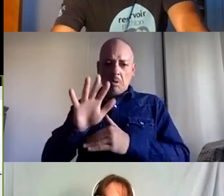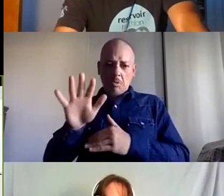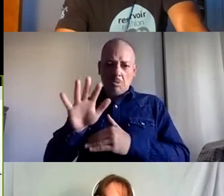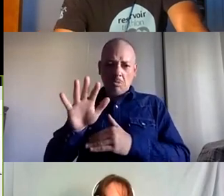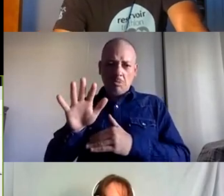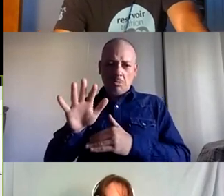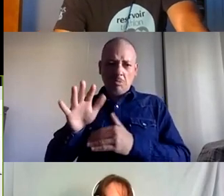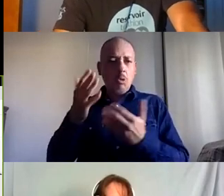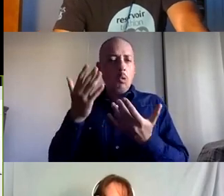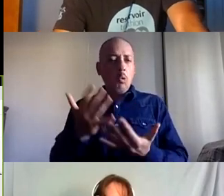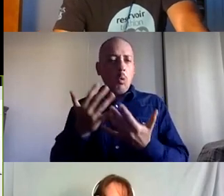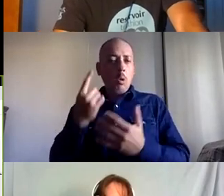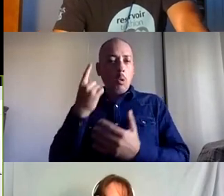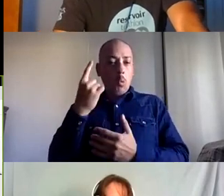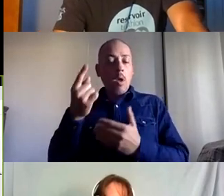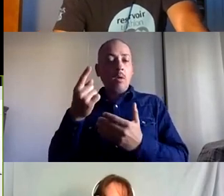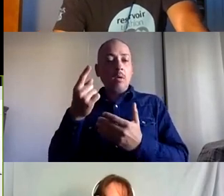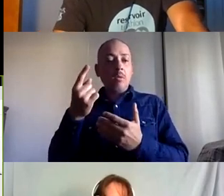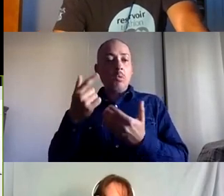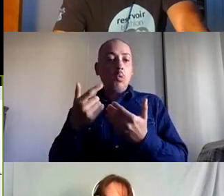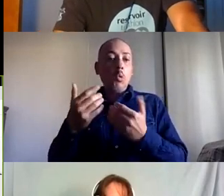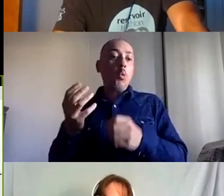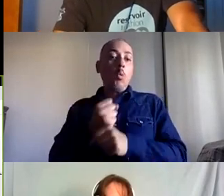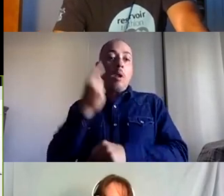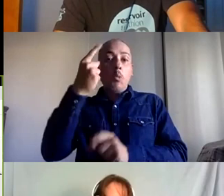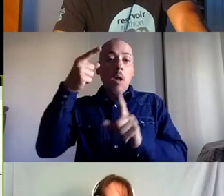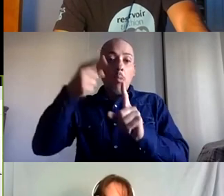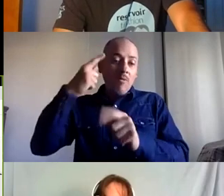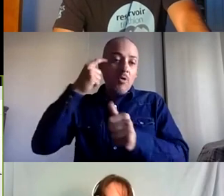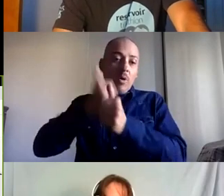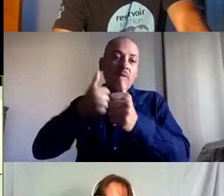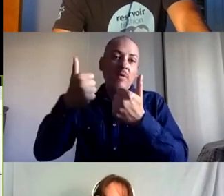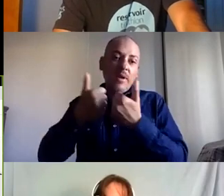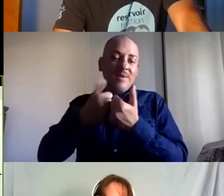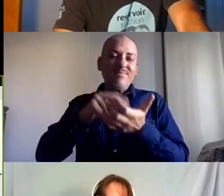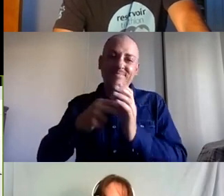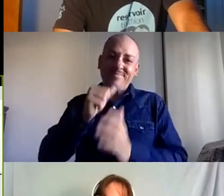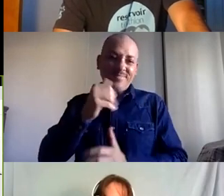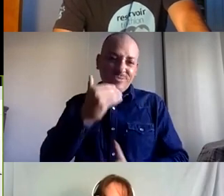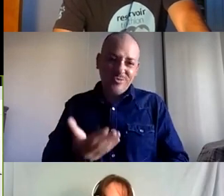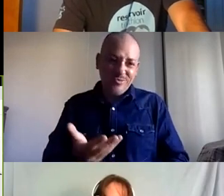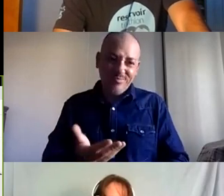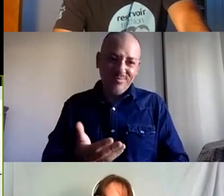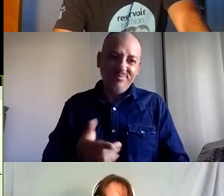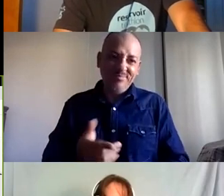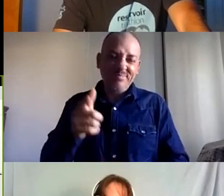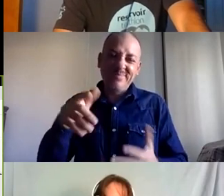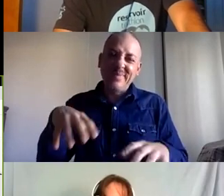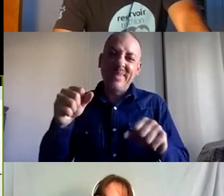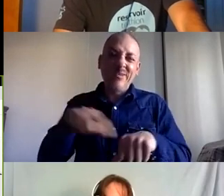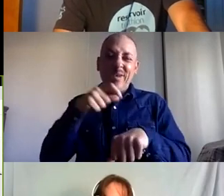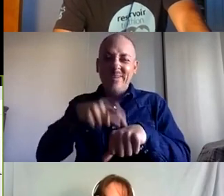basically winning about 1 point every game, which is pretty bad. And like we said, this takes a long time to